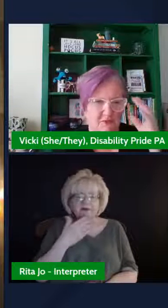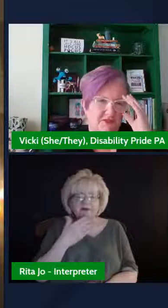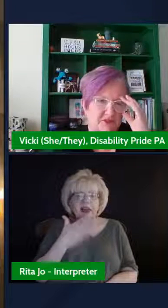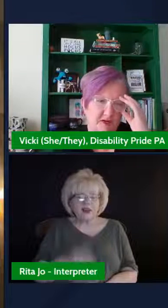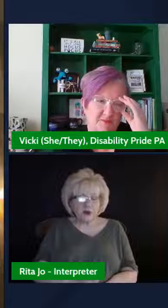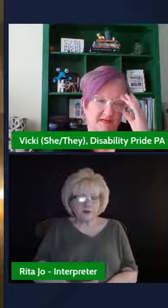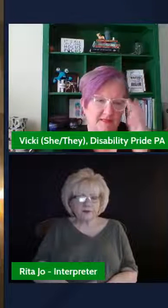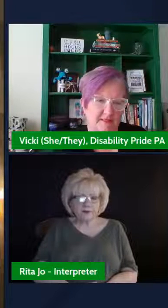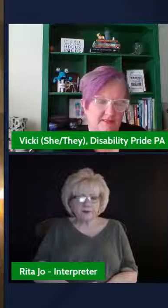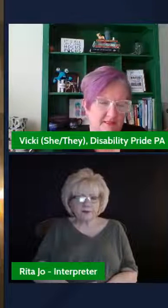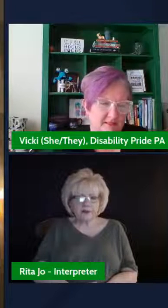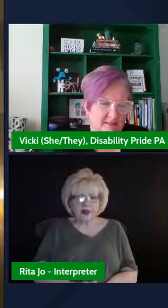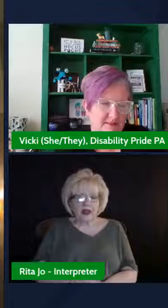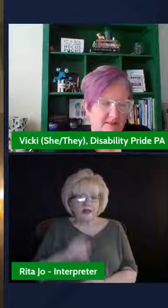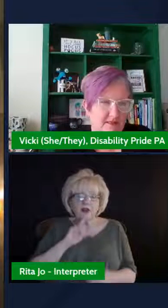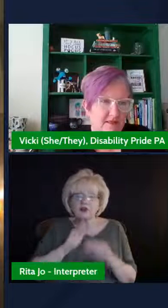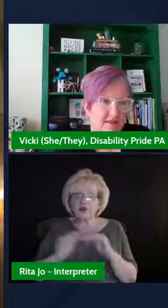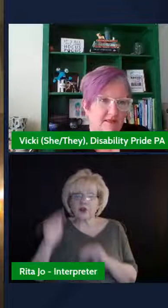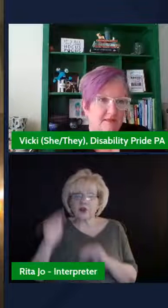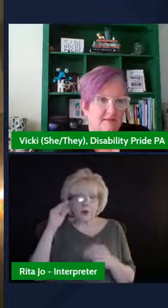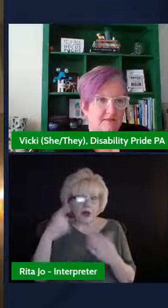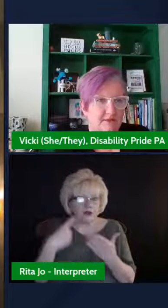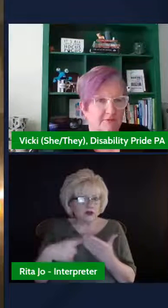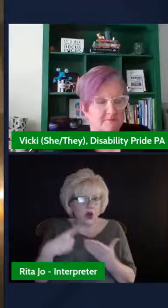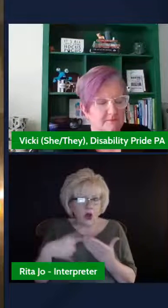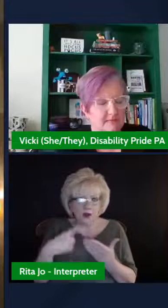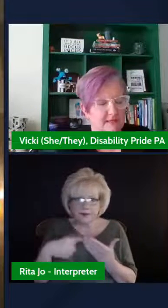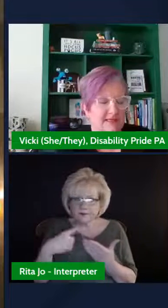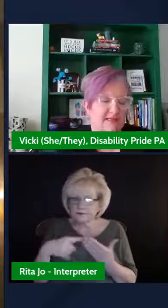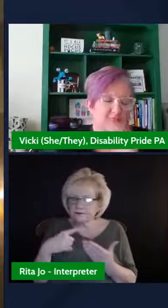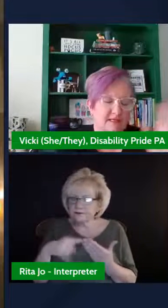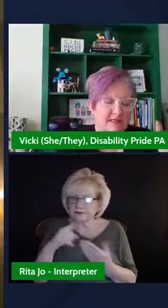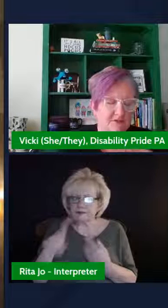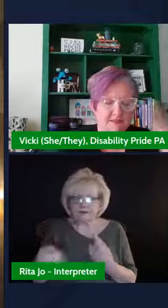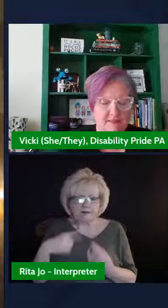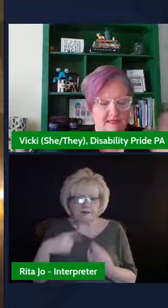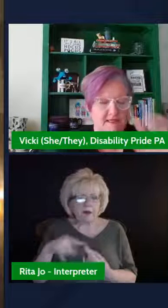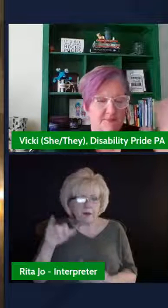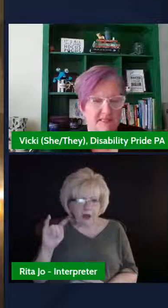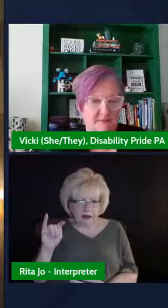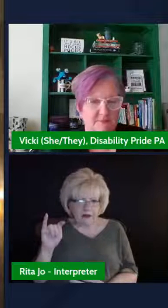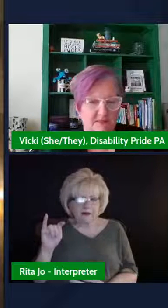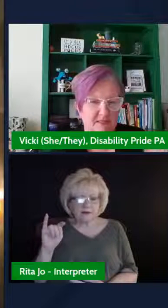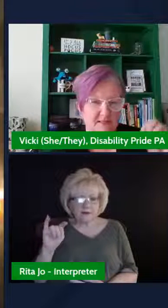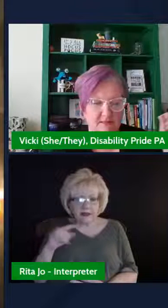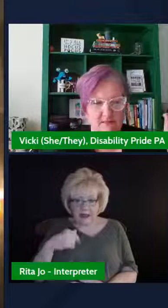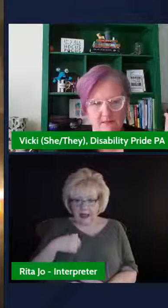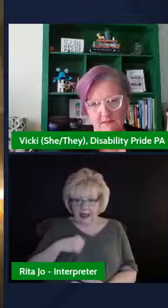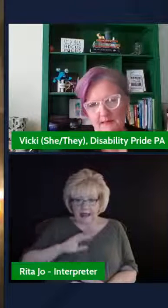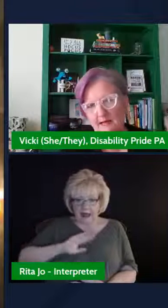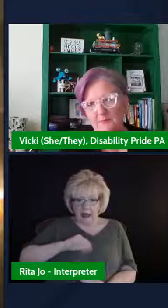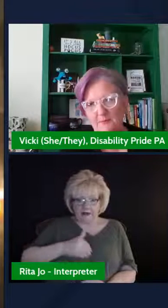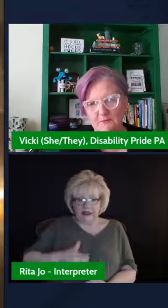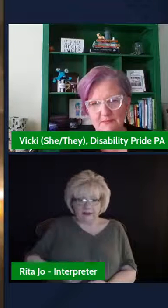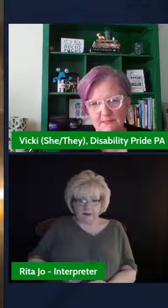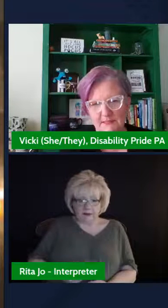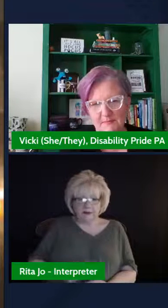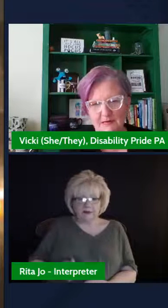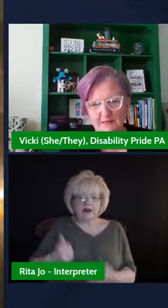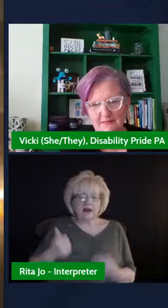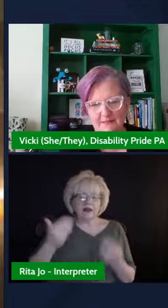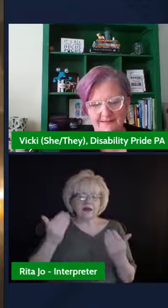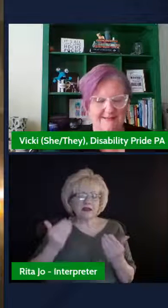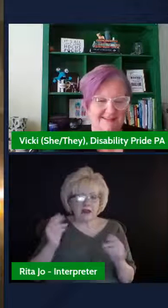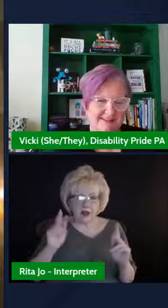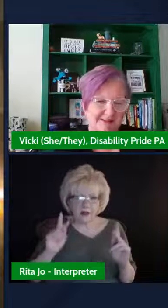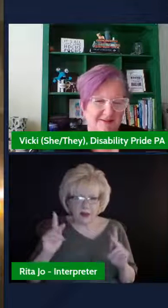just so much talk about it, and Yeah. you know, it upsets me because now people are just thinking